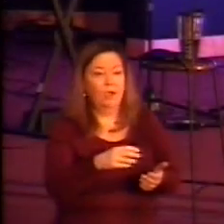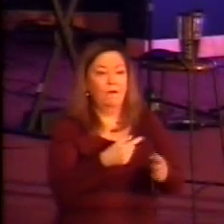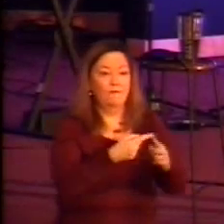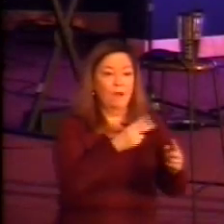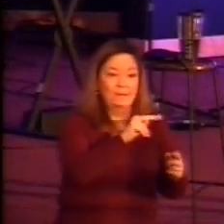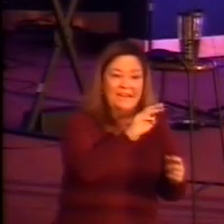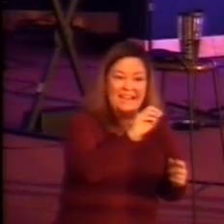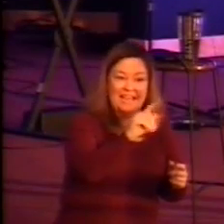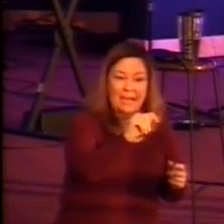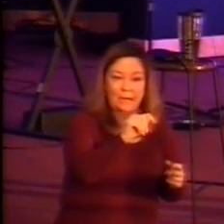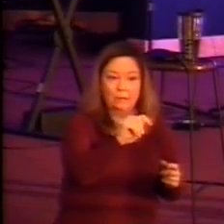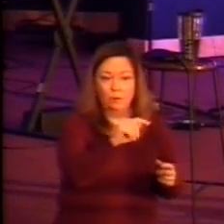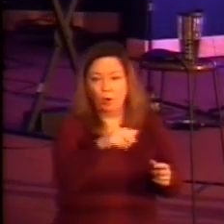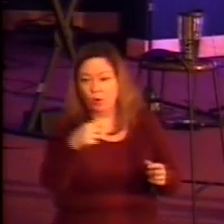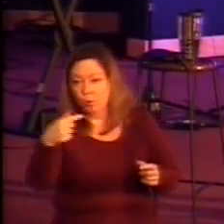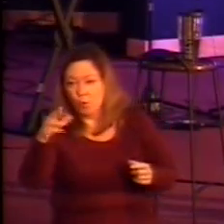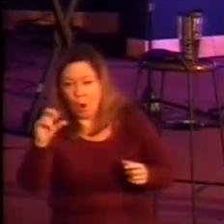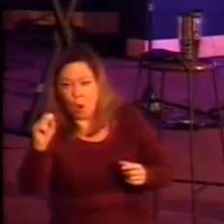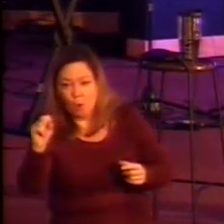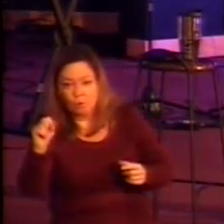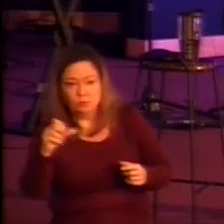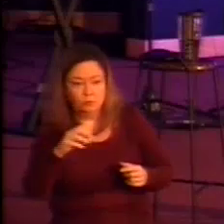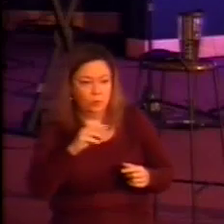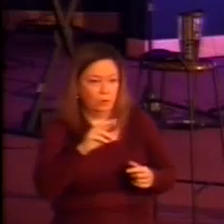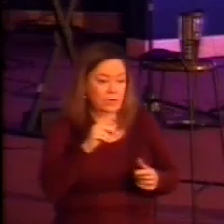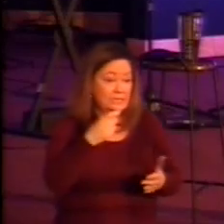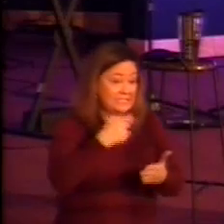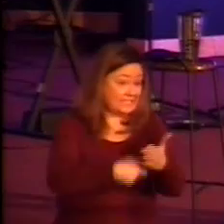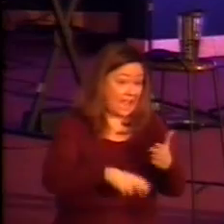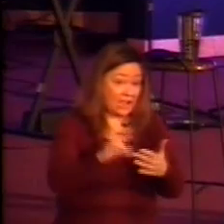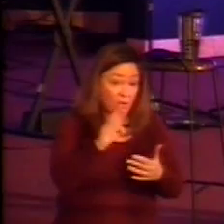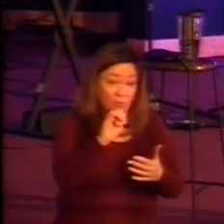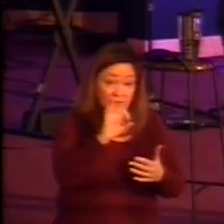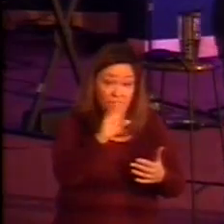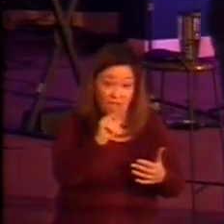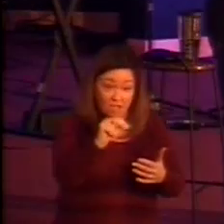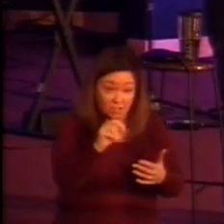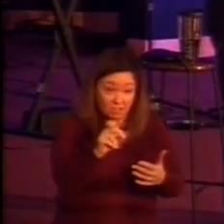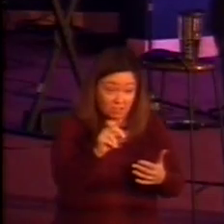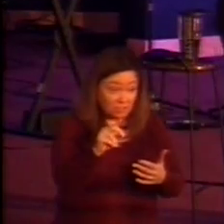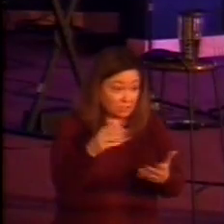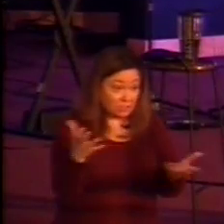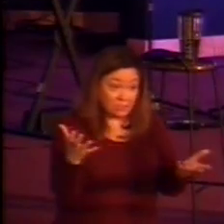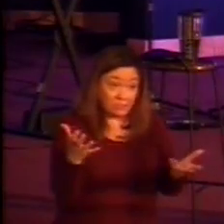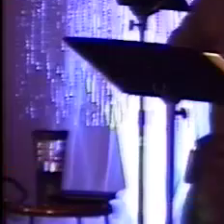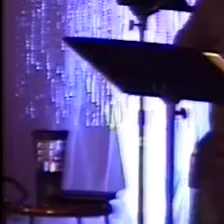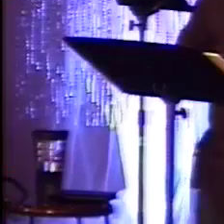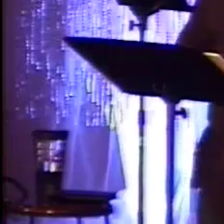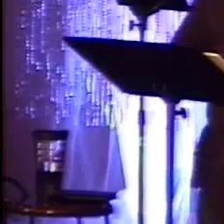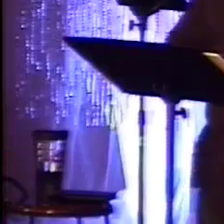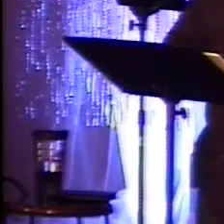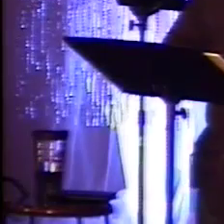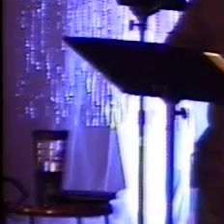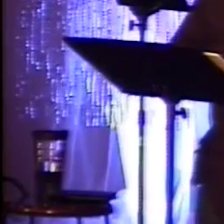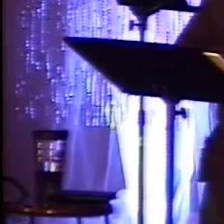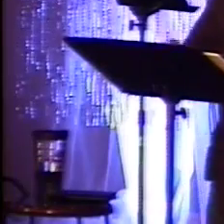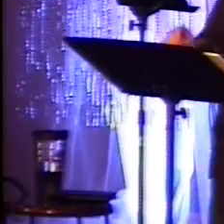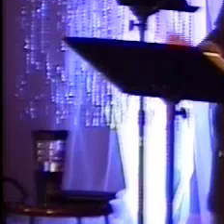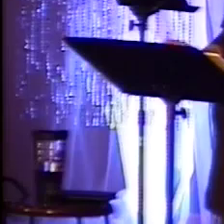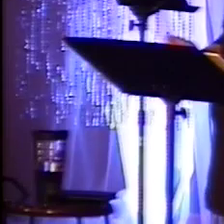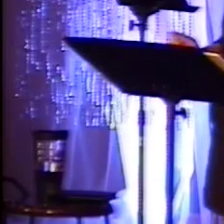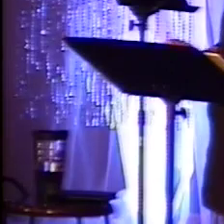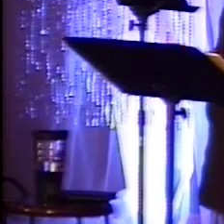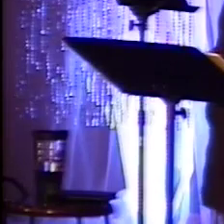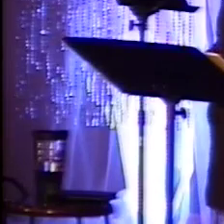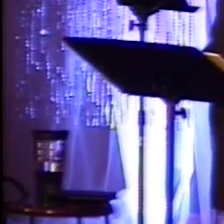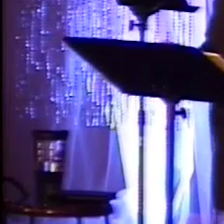tithe my tax refund? These are the questions that have plagued the first world Christian for the last century. And the answer